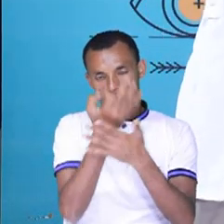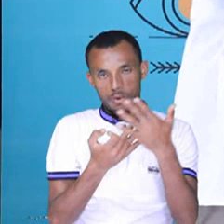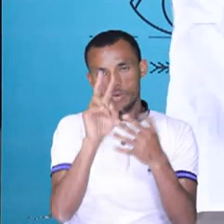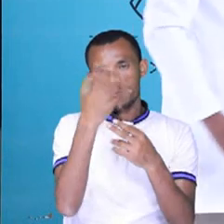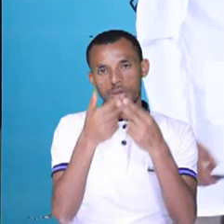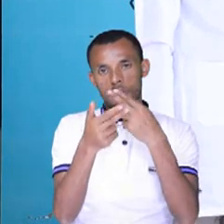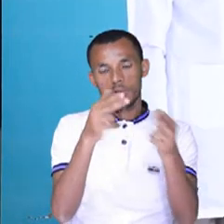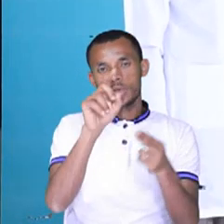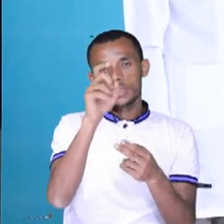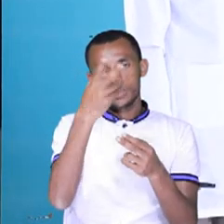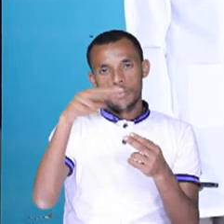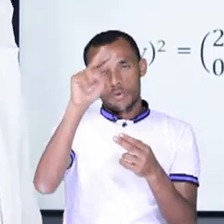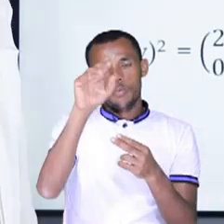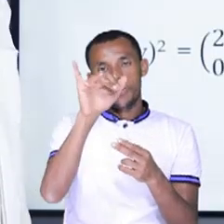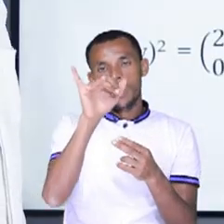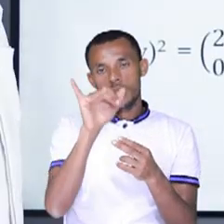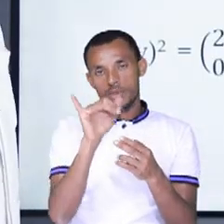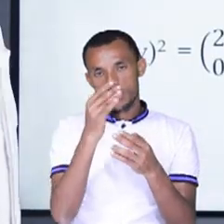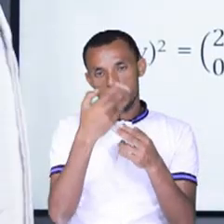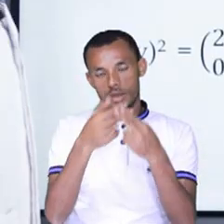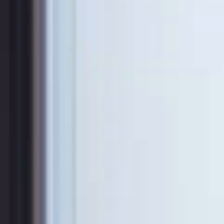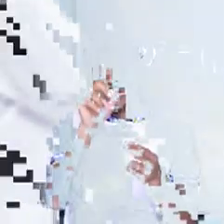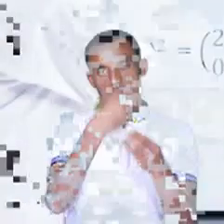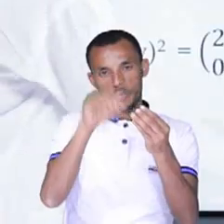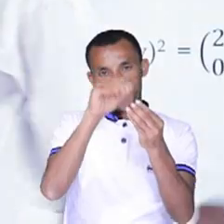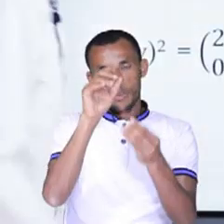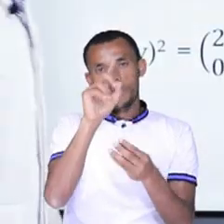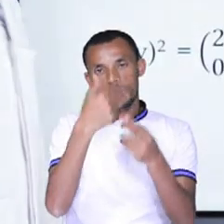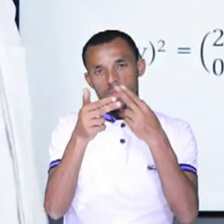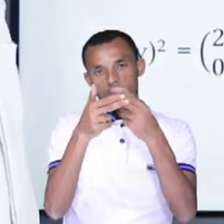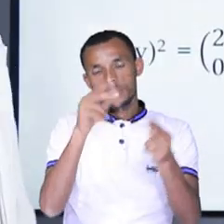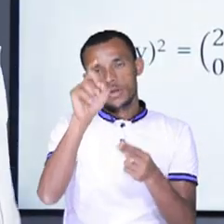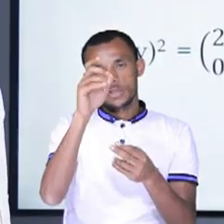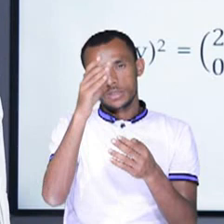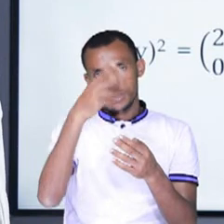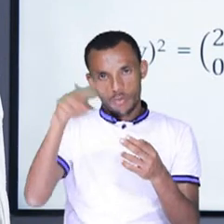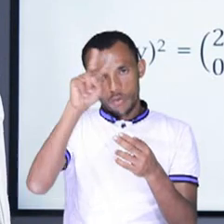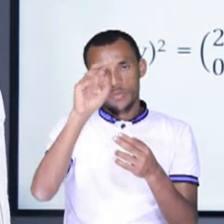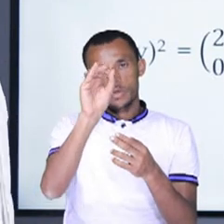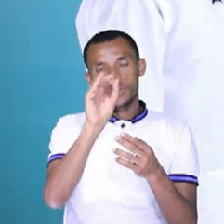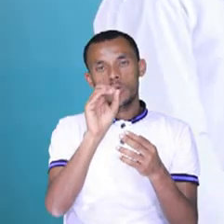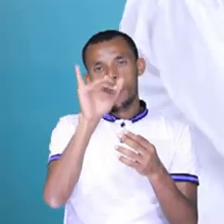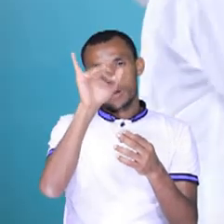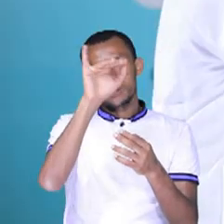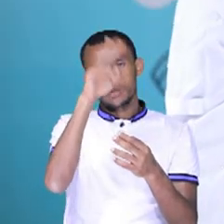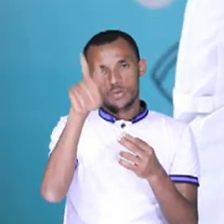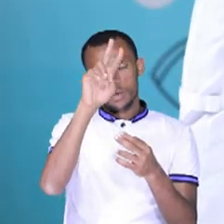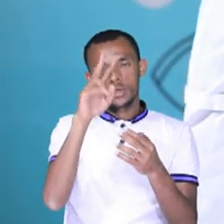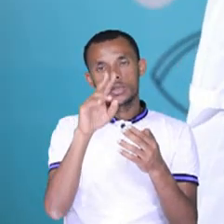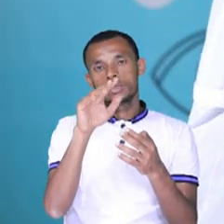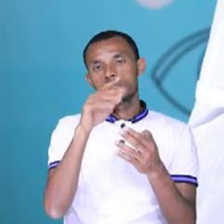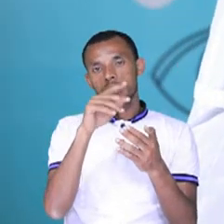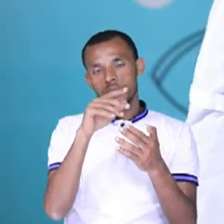2 times x to the power of 1, y to the power of 1, plus 1 times x to the power of 0, y squared it comes. Since